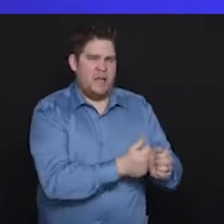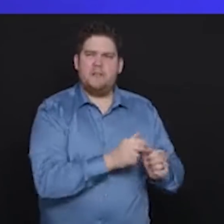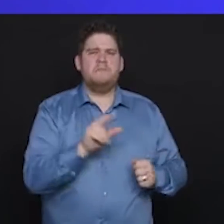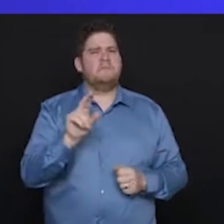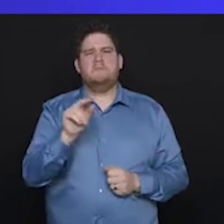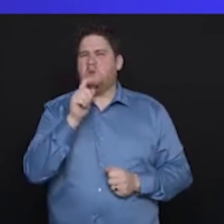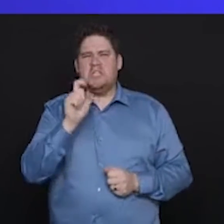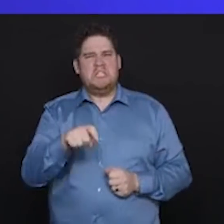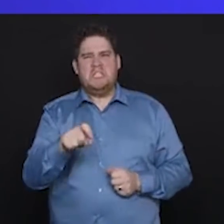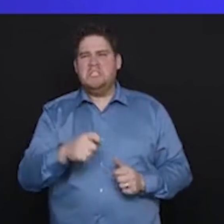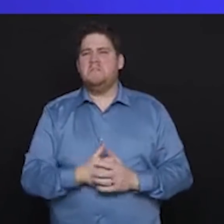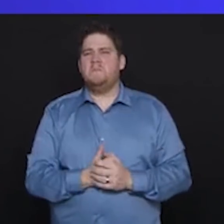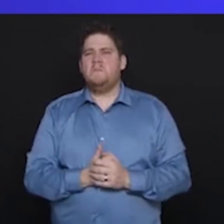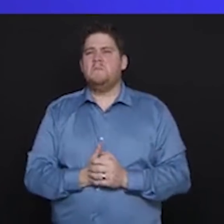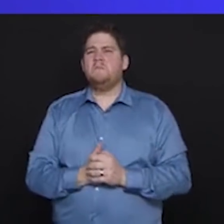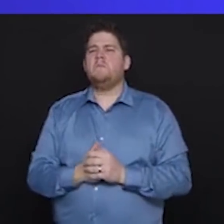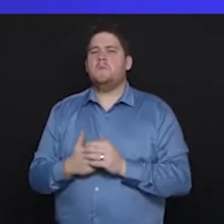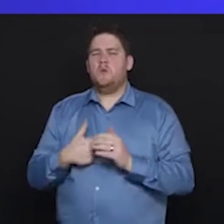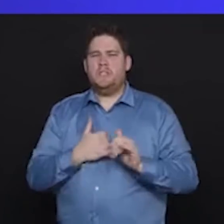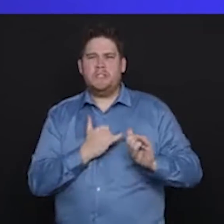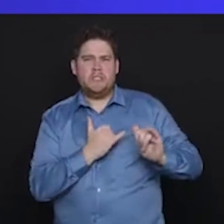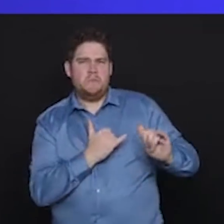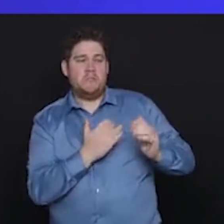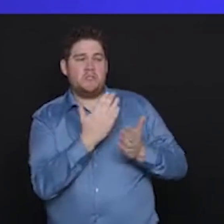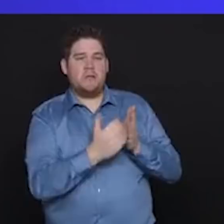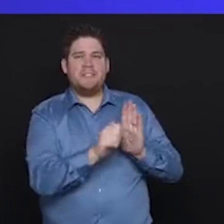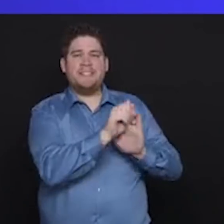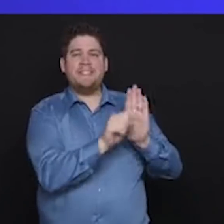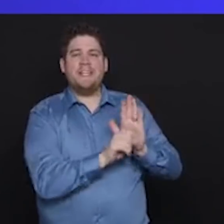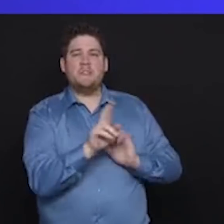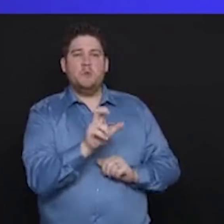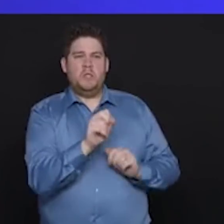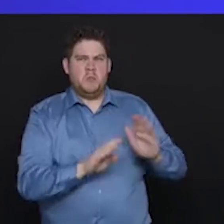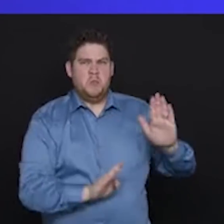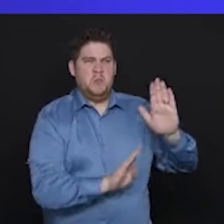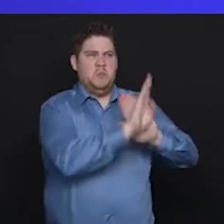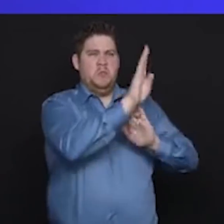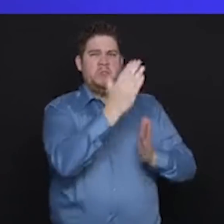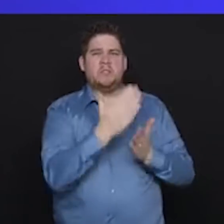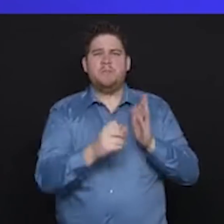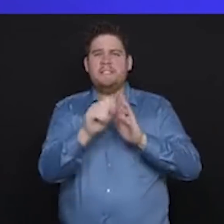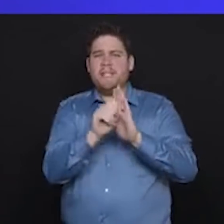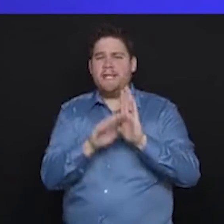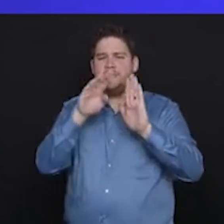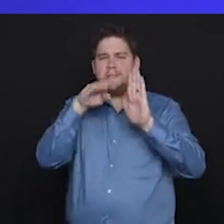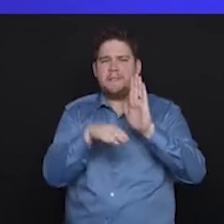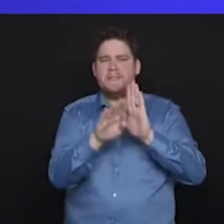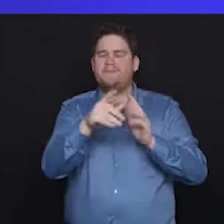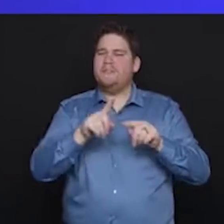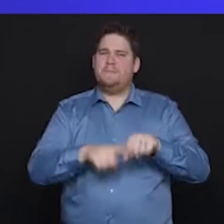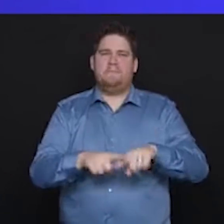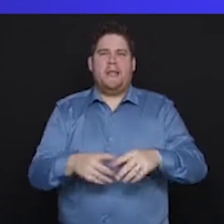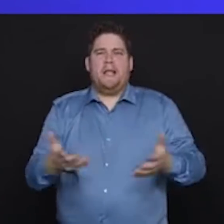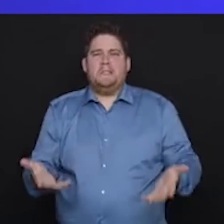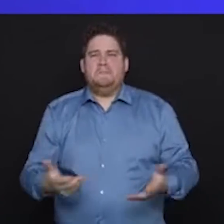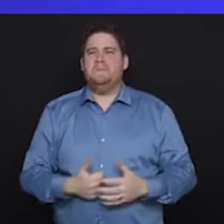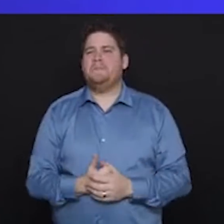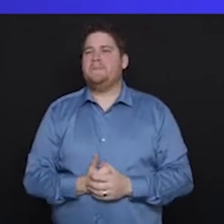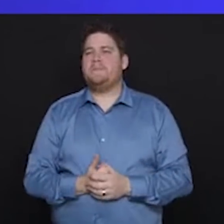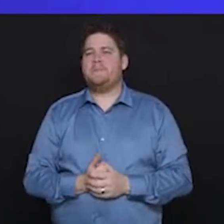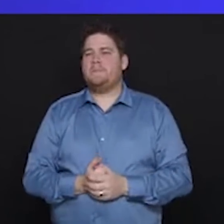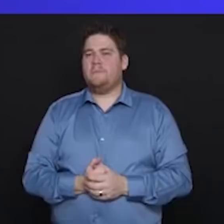different states have different issues going on at the same time. So modeling all of the USA is not likely going to give us